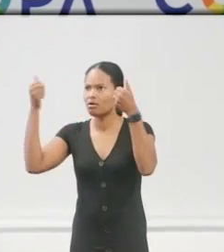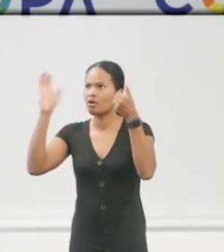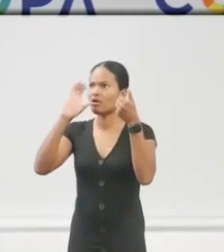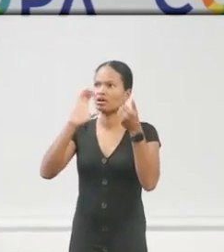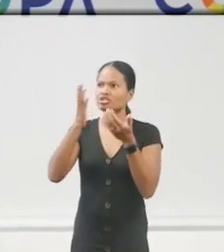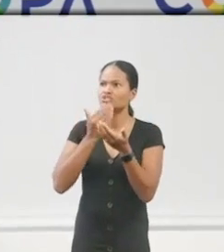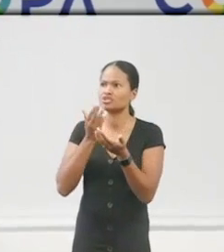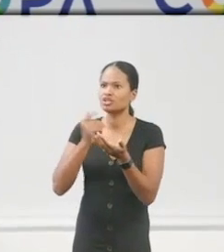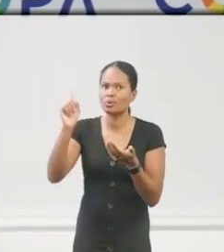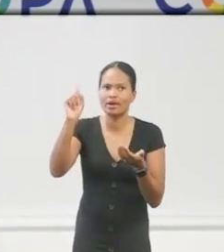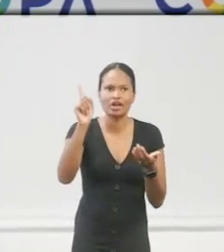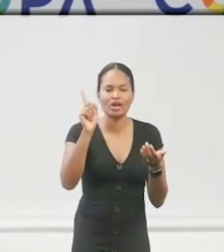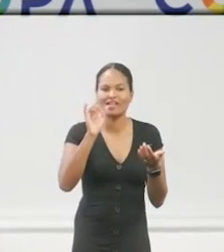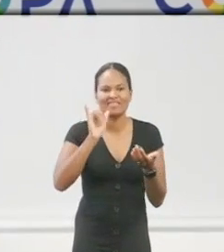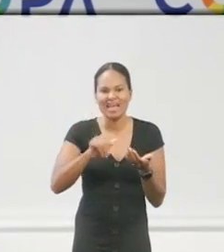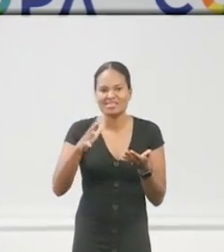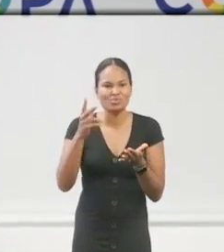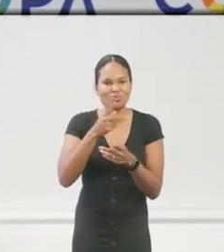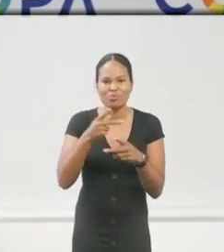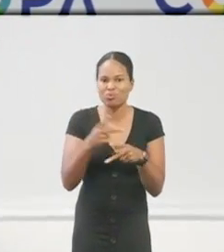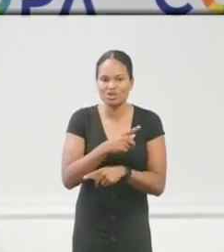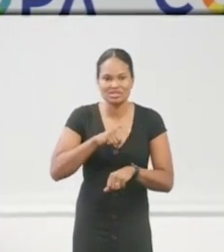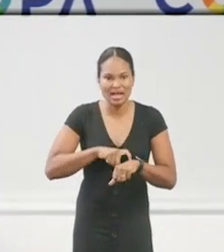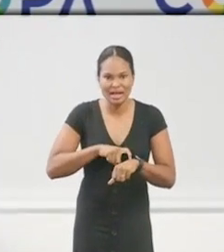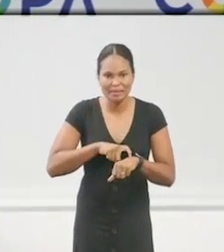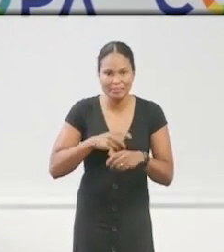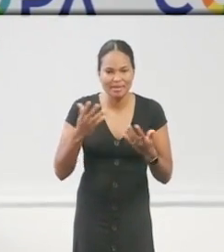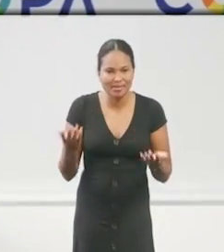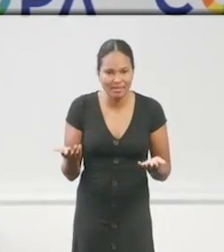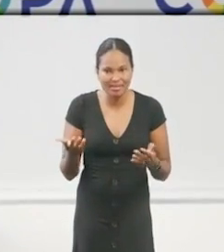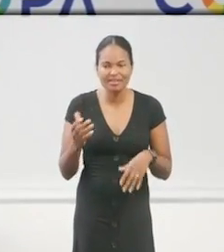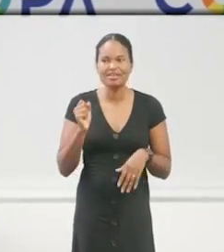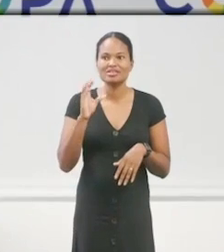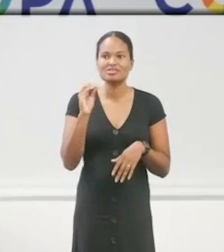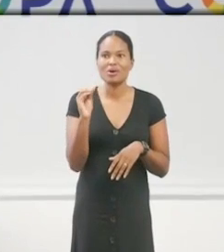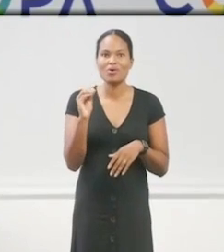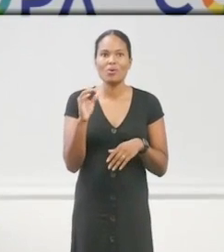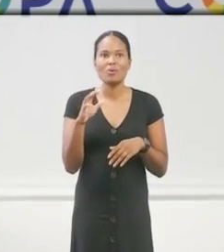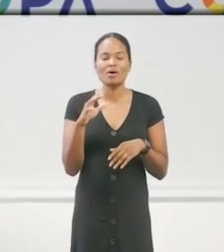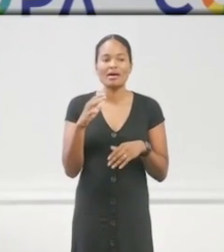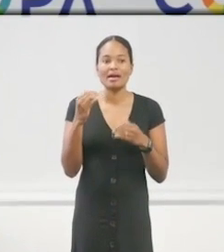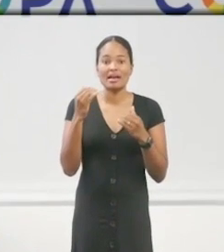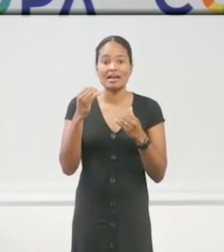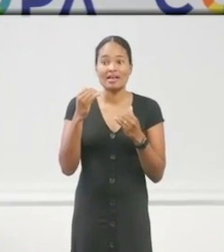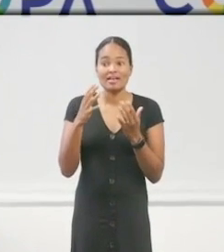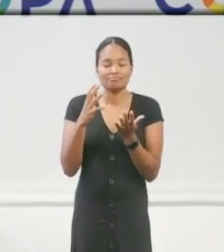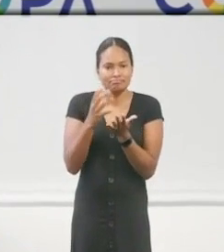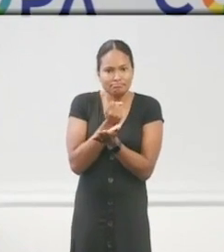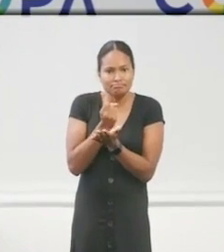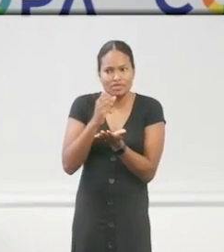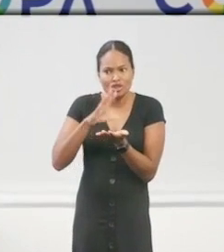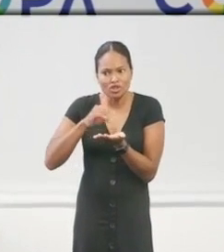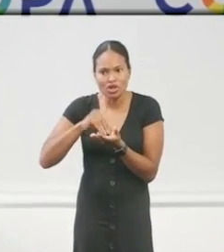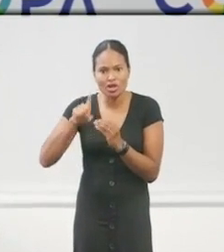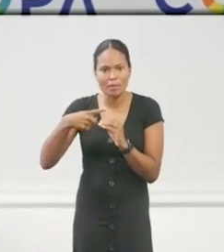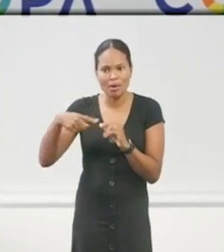so you need sugar. My point is this: the time to get to know these individuals are now, and you might not ever need them, and that would be